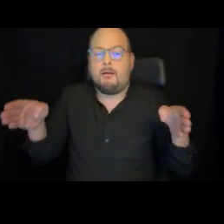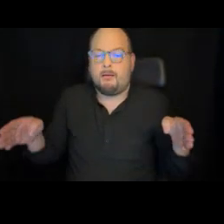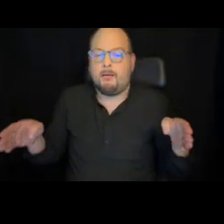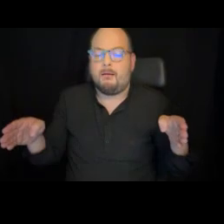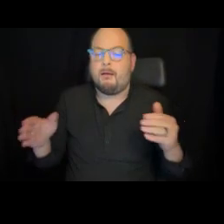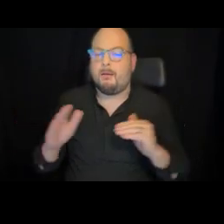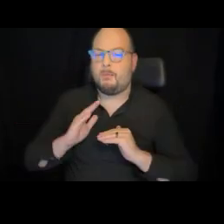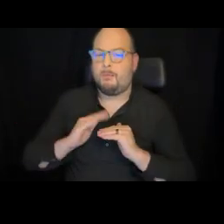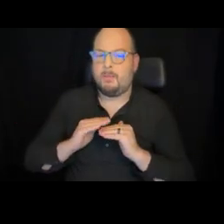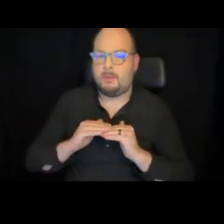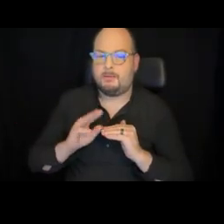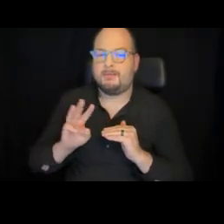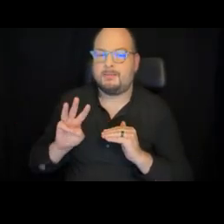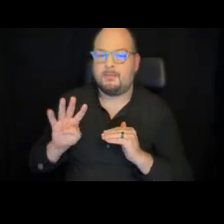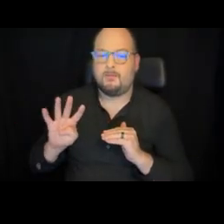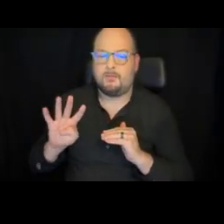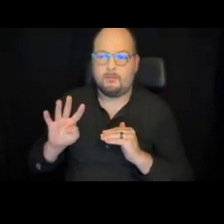64 inches.